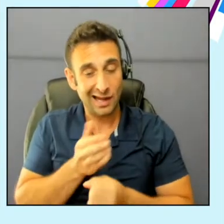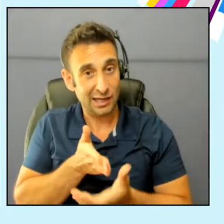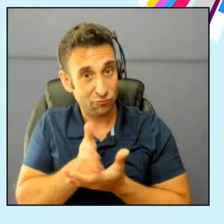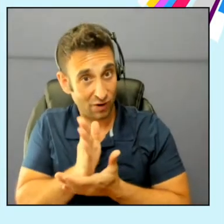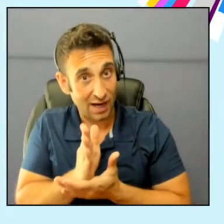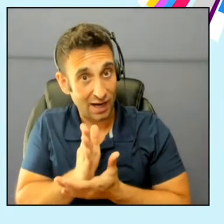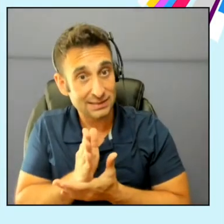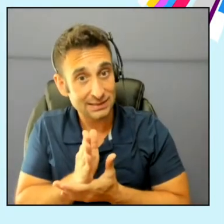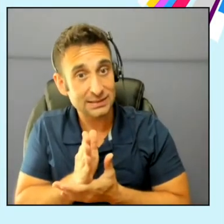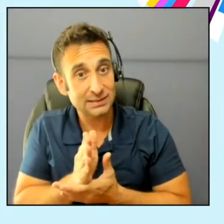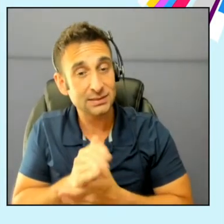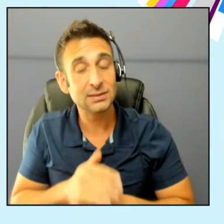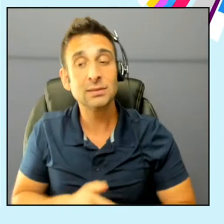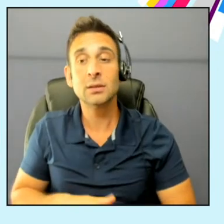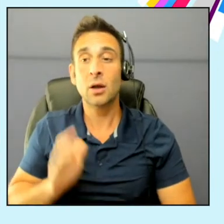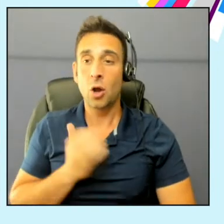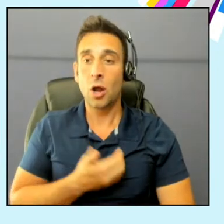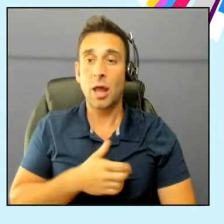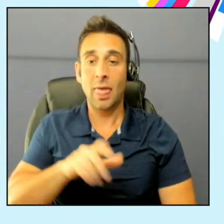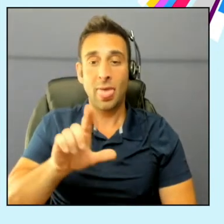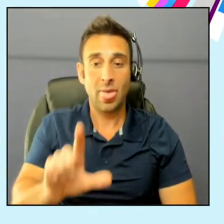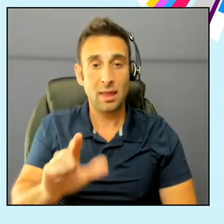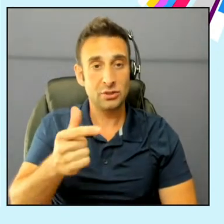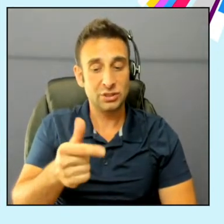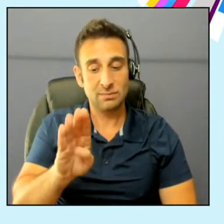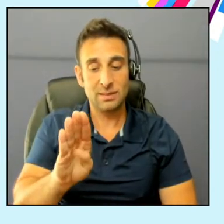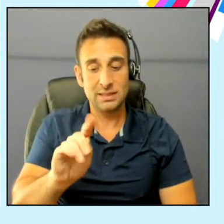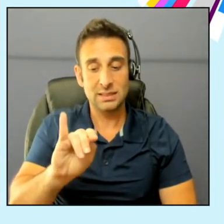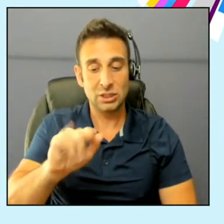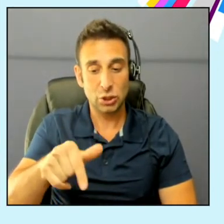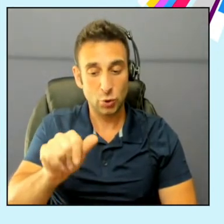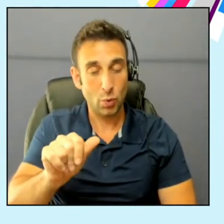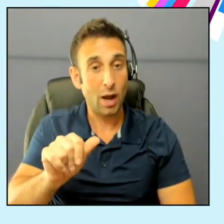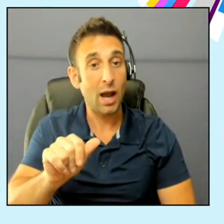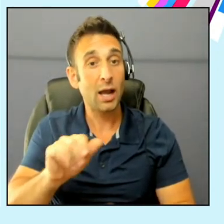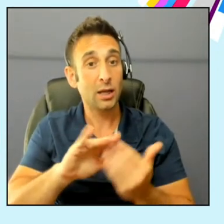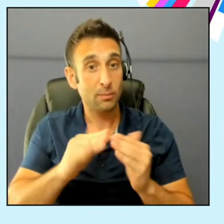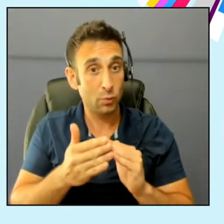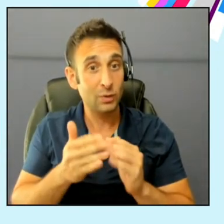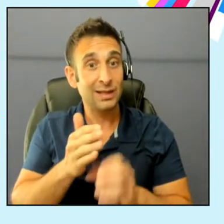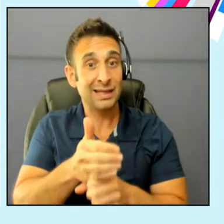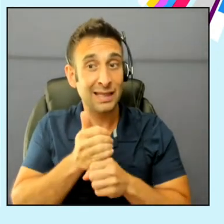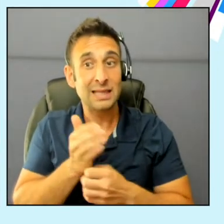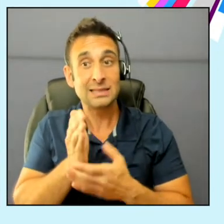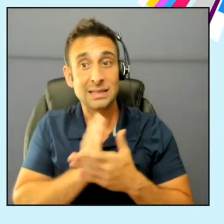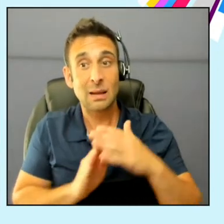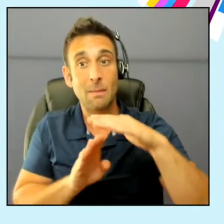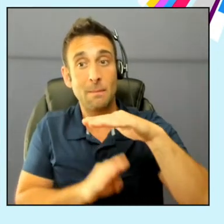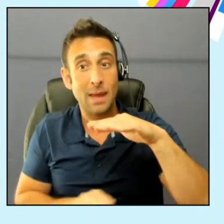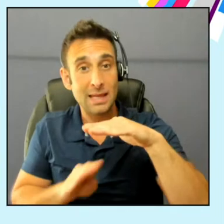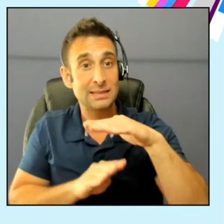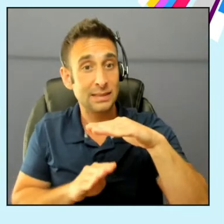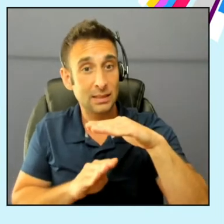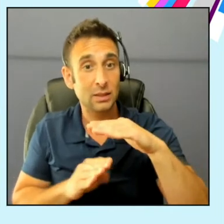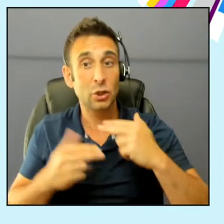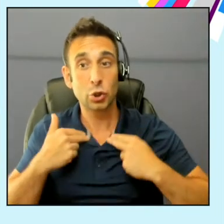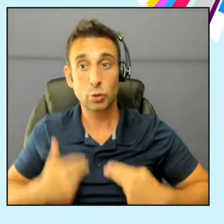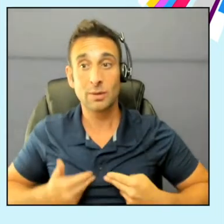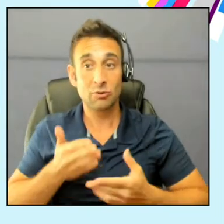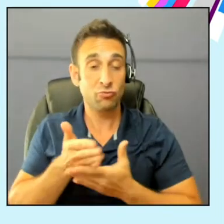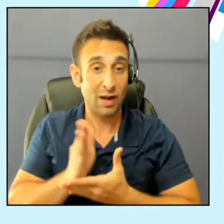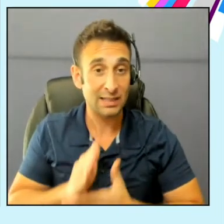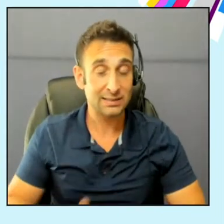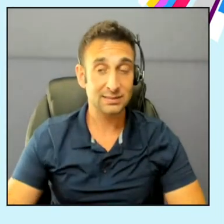our LGBTQI plus community receive some of our basic human rights across the region. But until